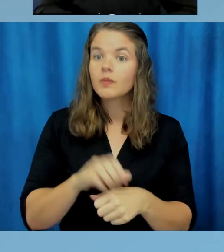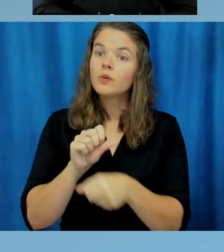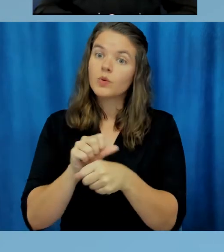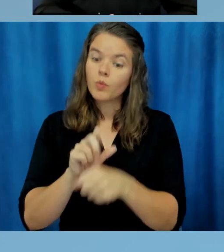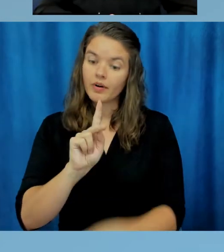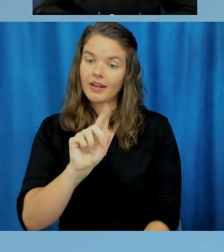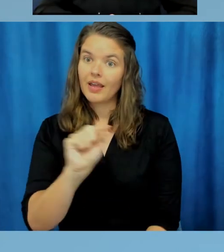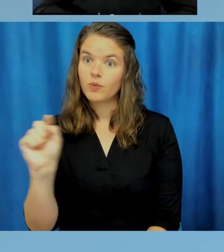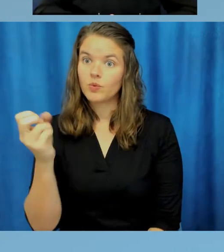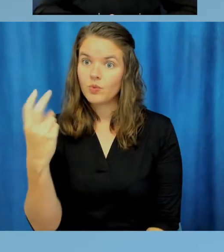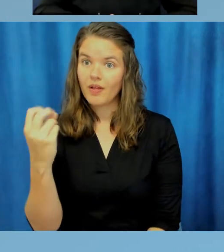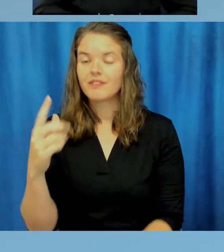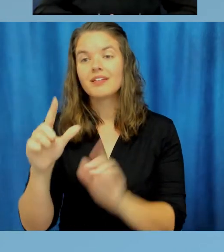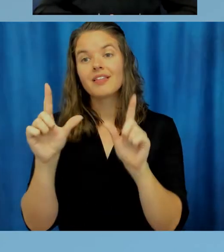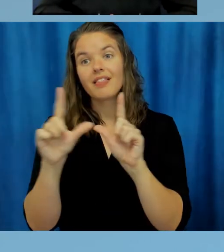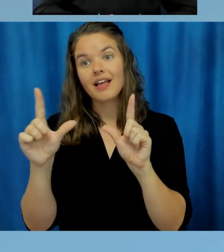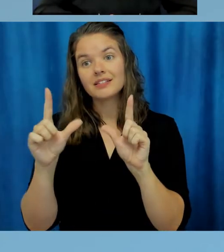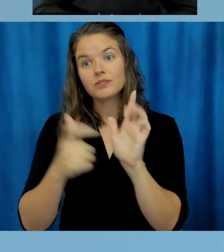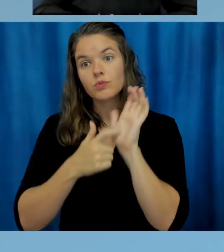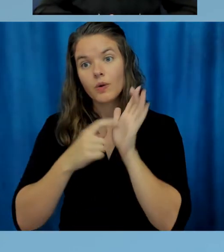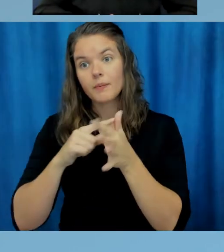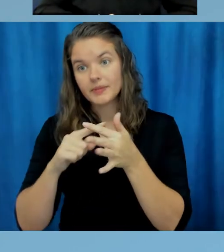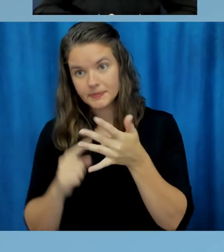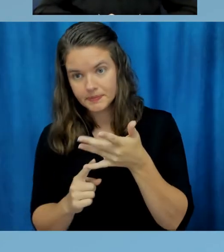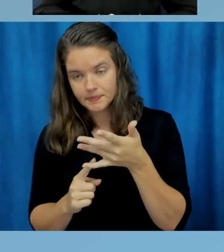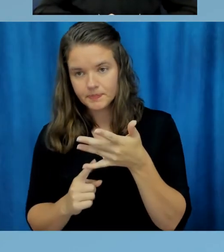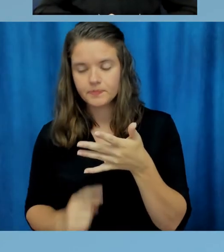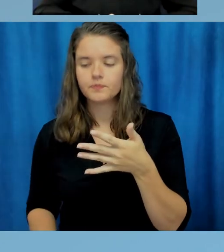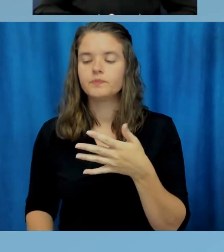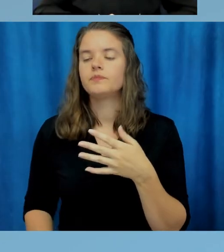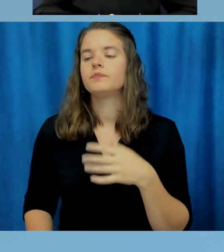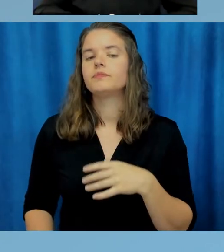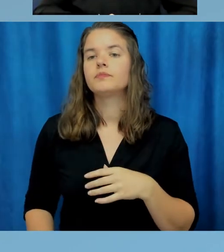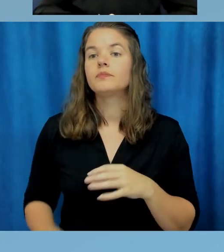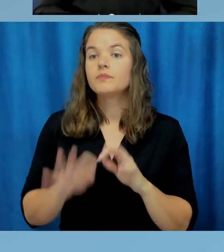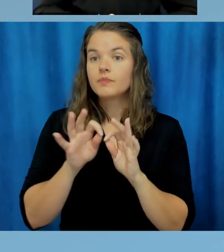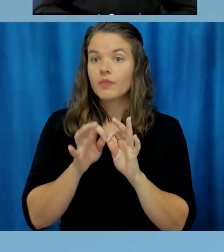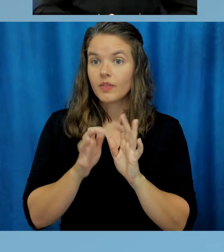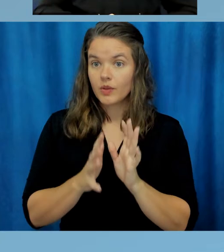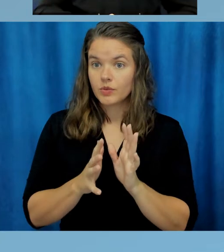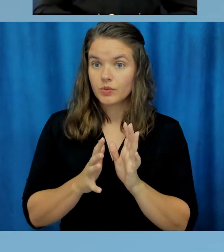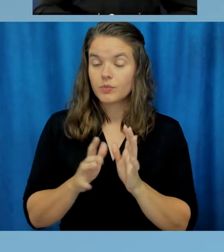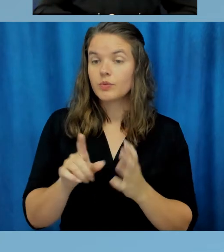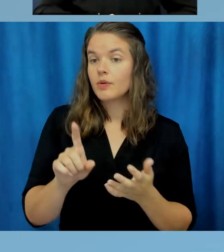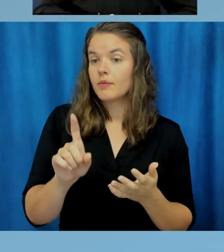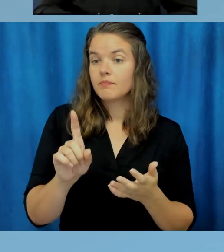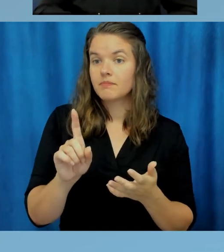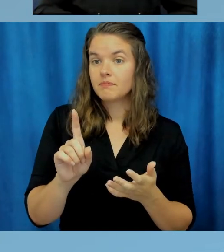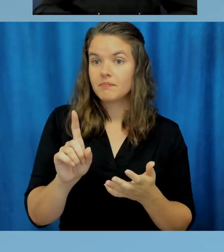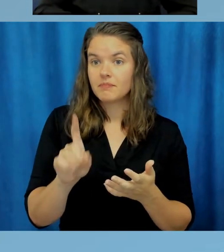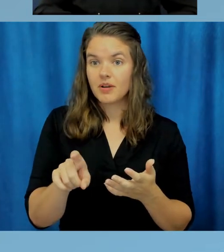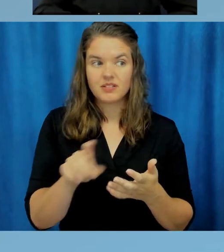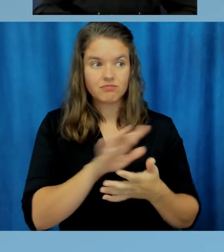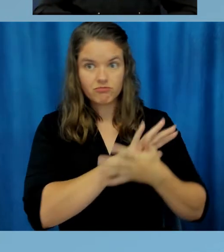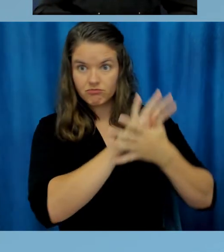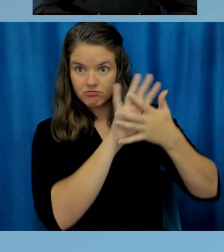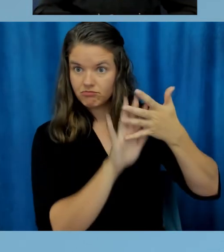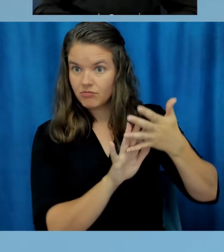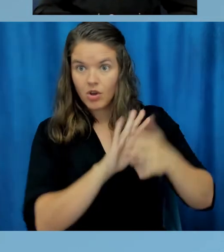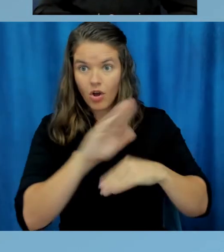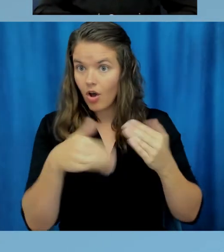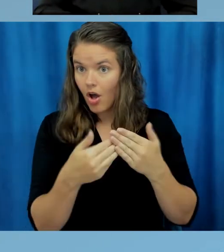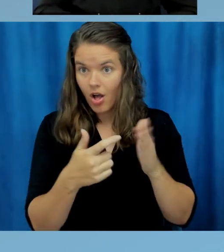sector, the licensing requirements are as follows. The interpreter has to have all